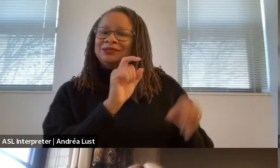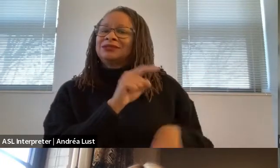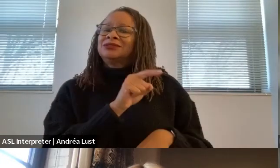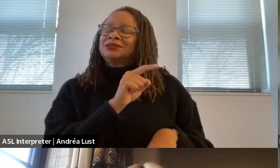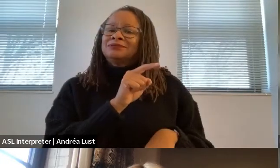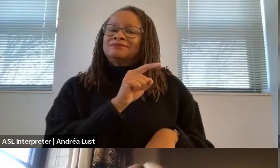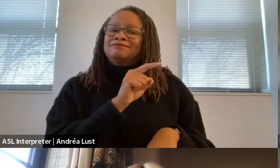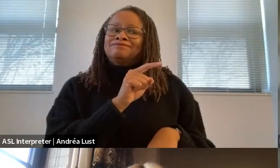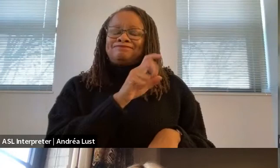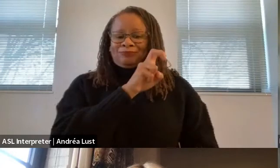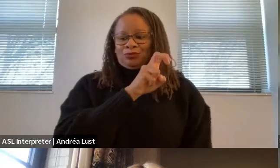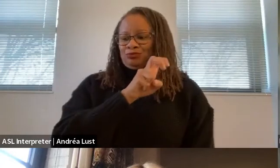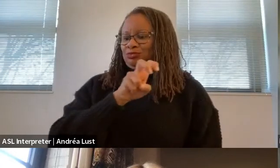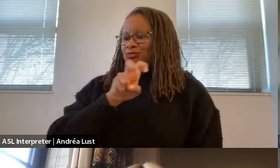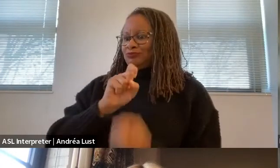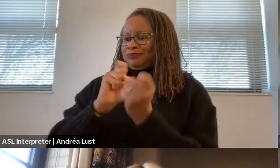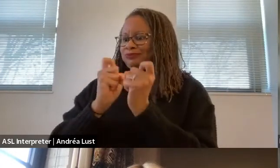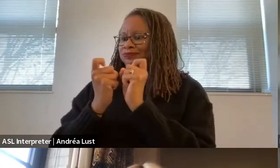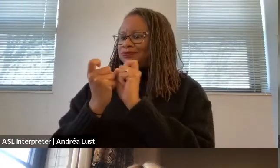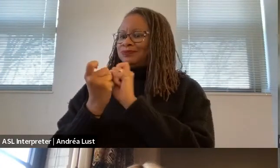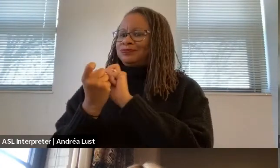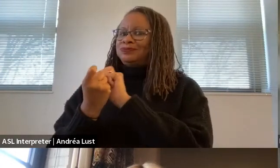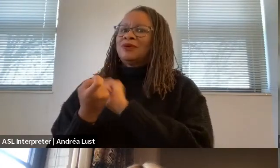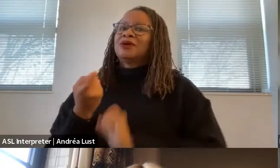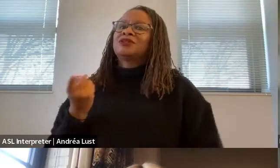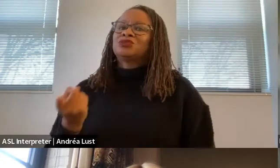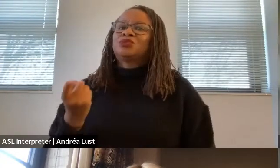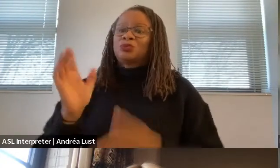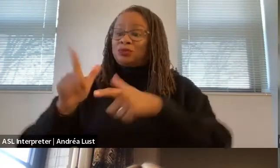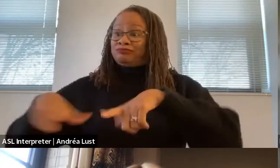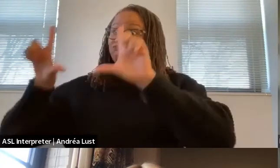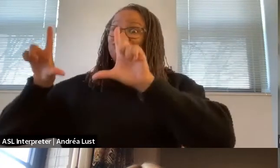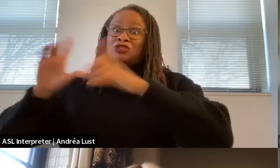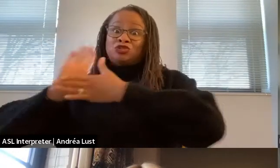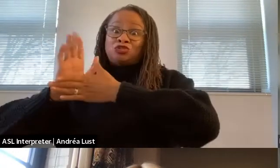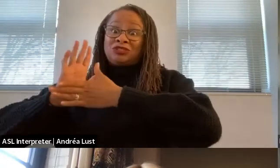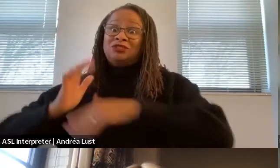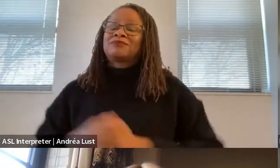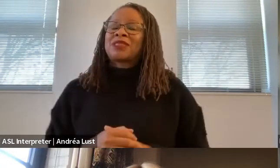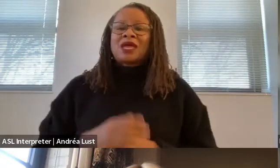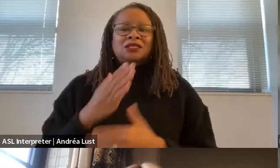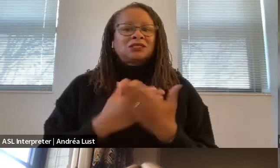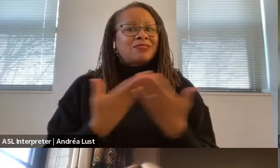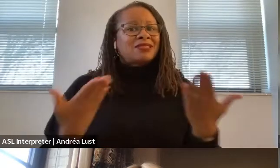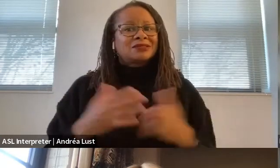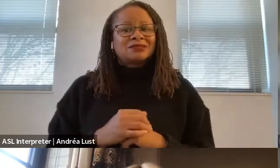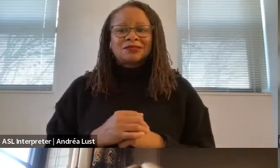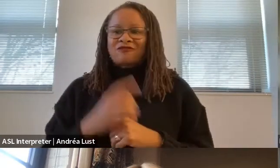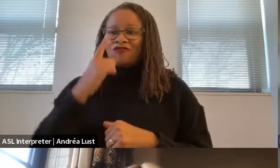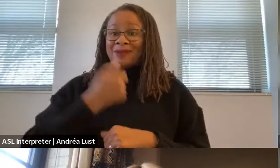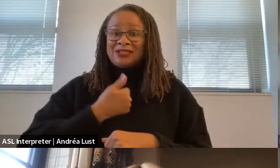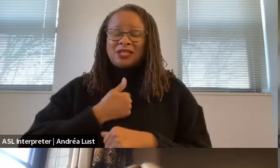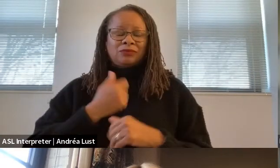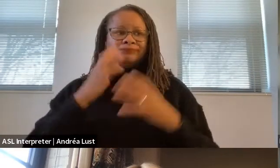the transformation to the screen, and there's some things that to me were